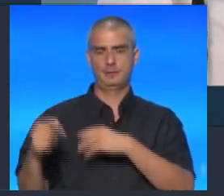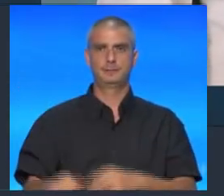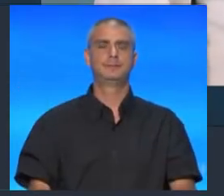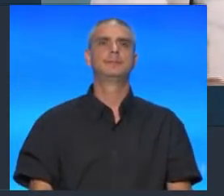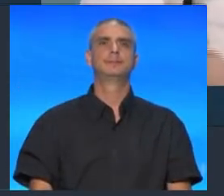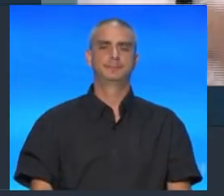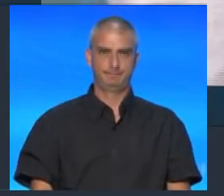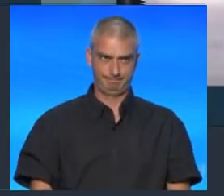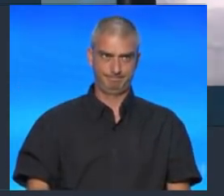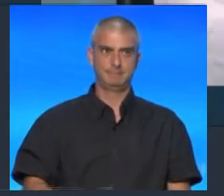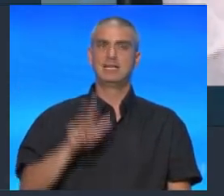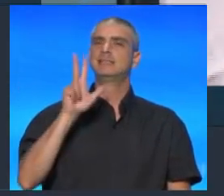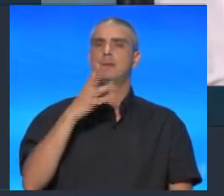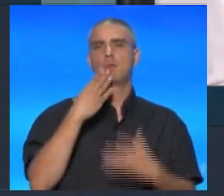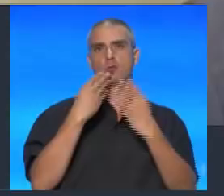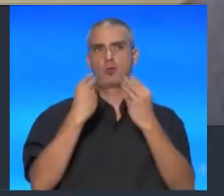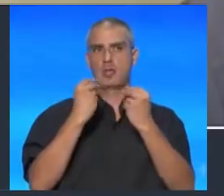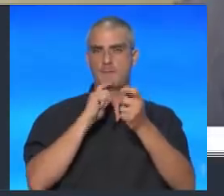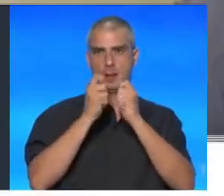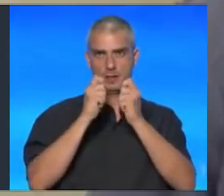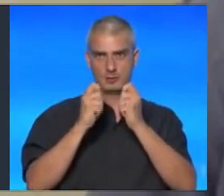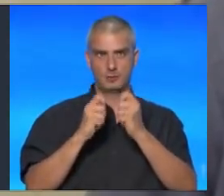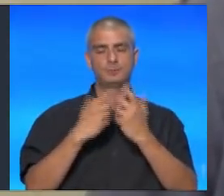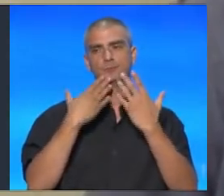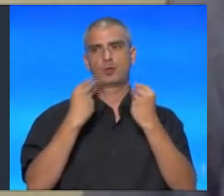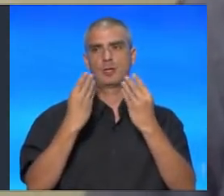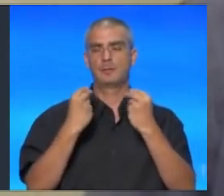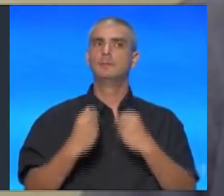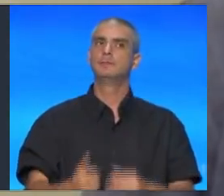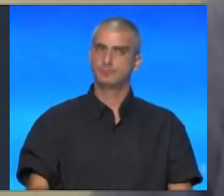Mr. Zilman, thank you for this interview. Thank you very much. Thank you so much. I appreciate it.